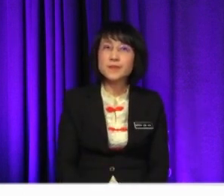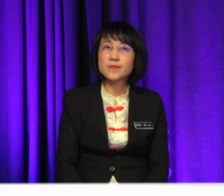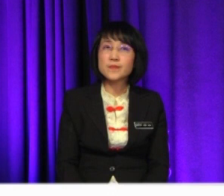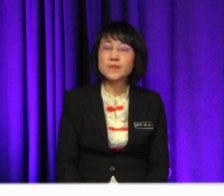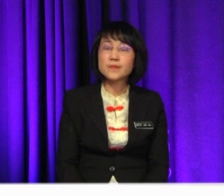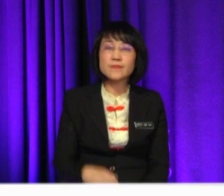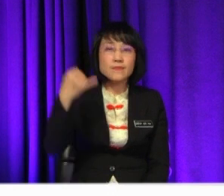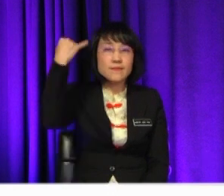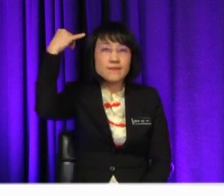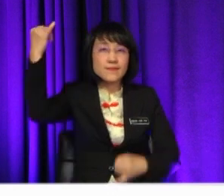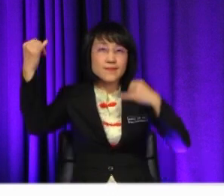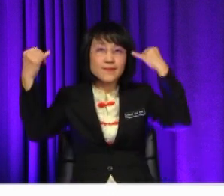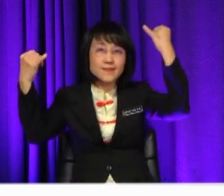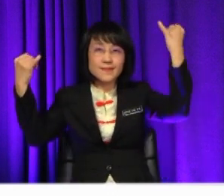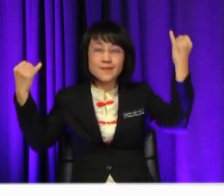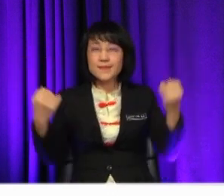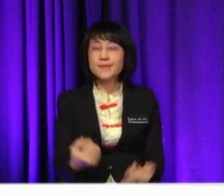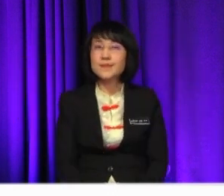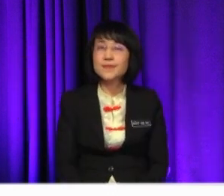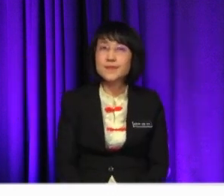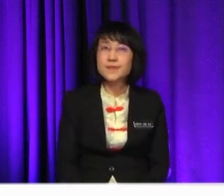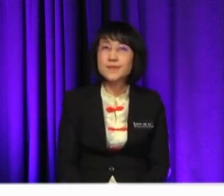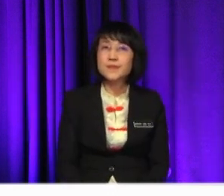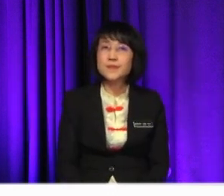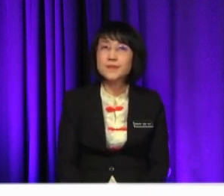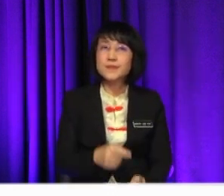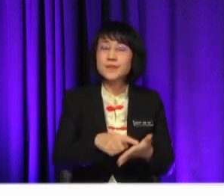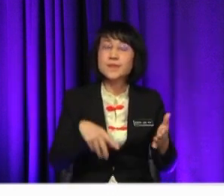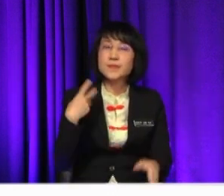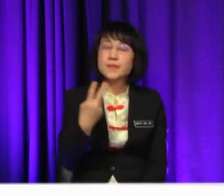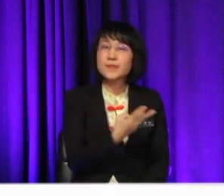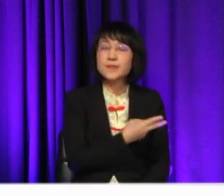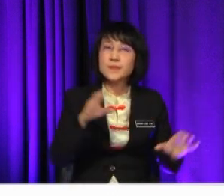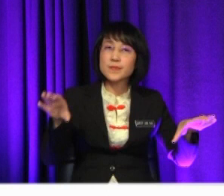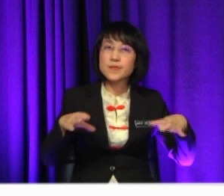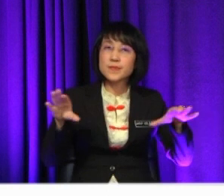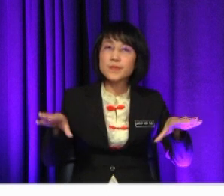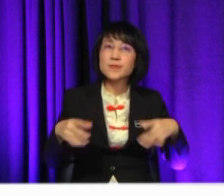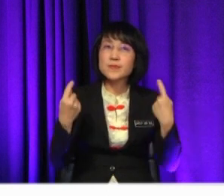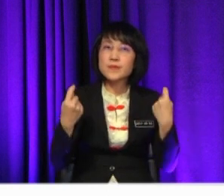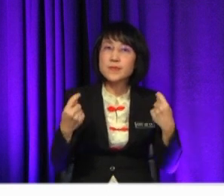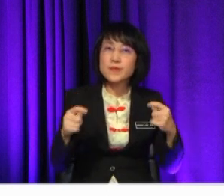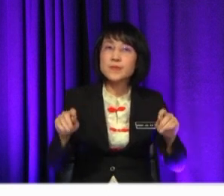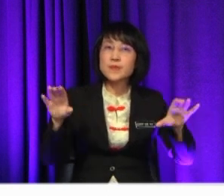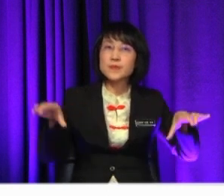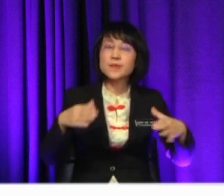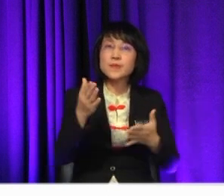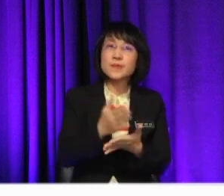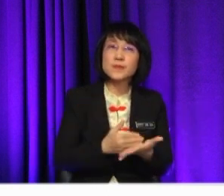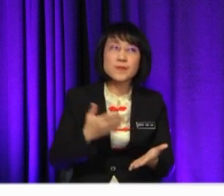Right. So now what we do is we try to make something very